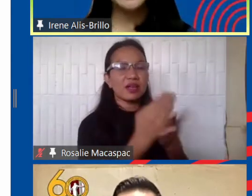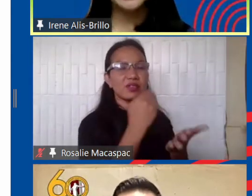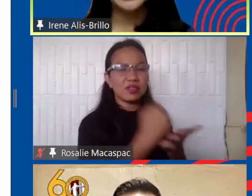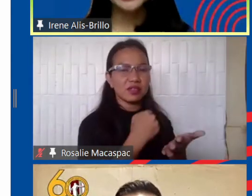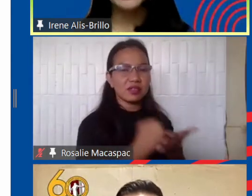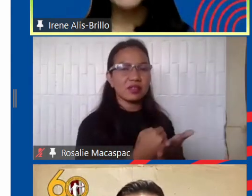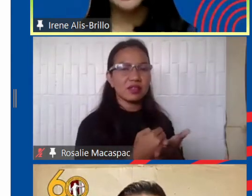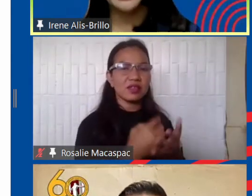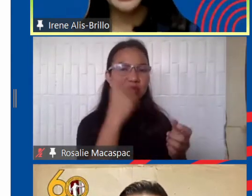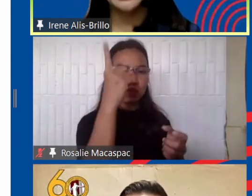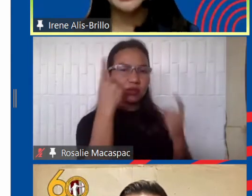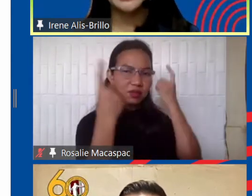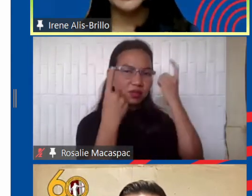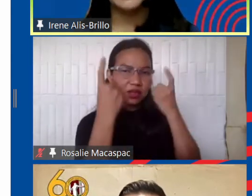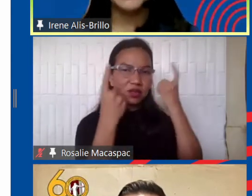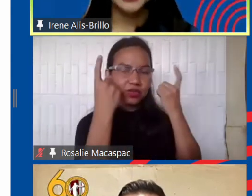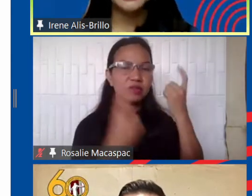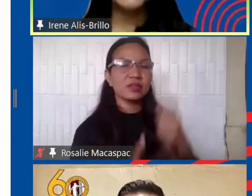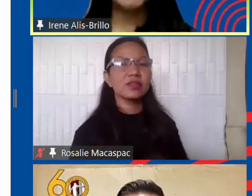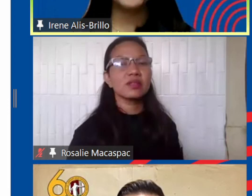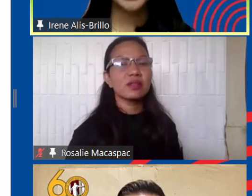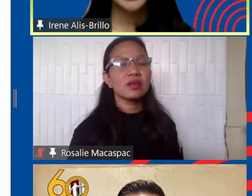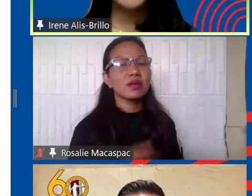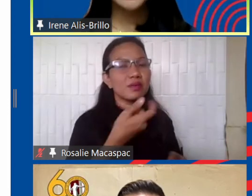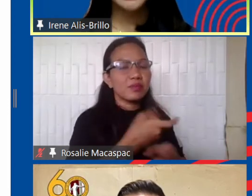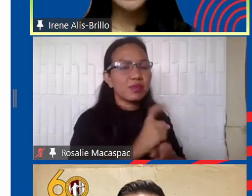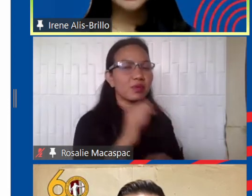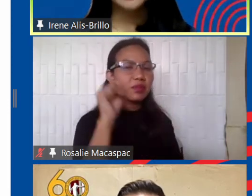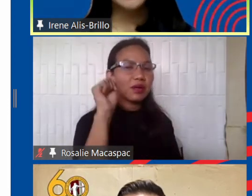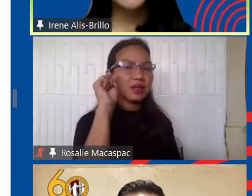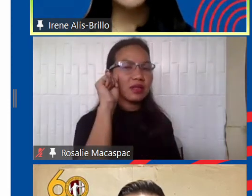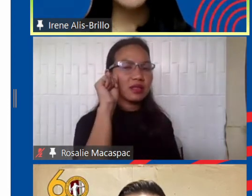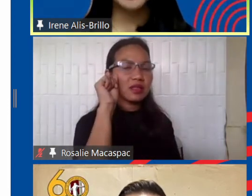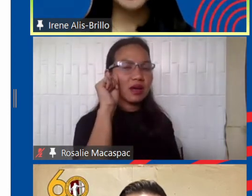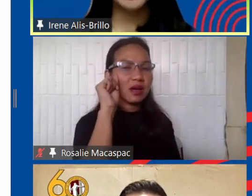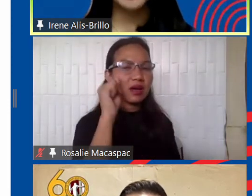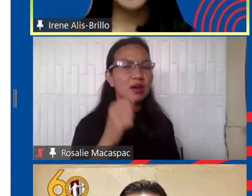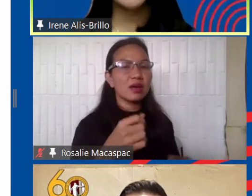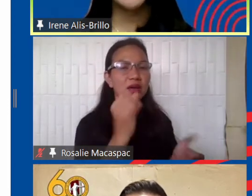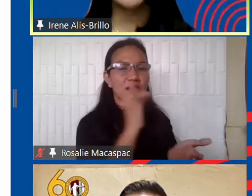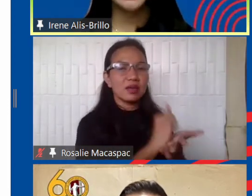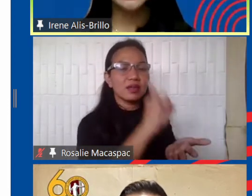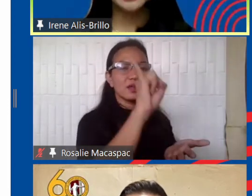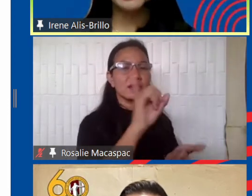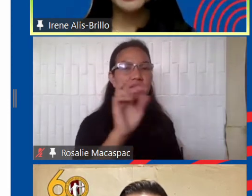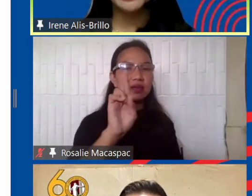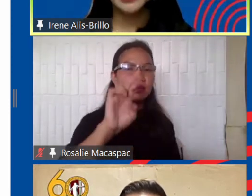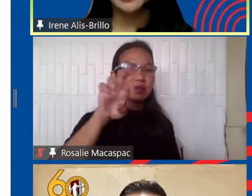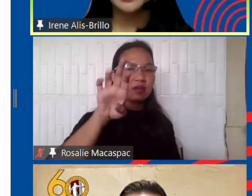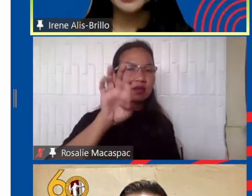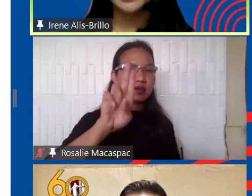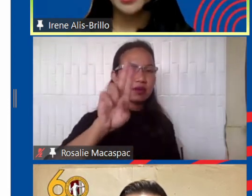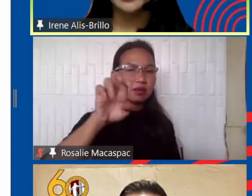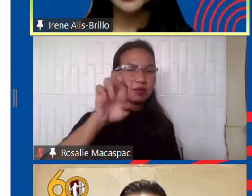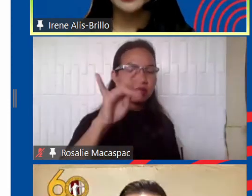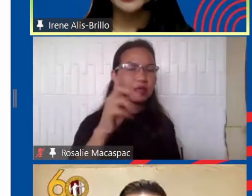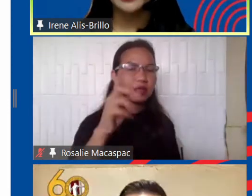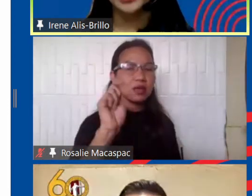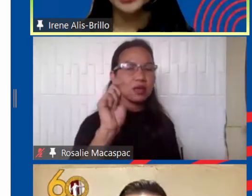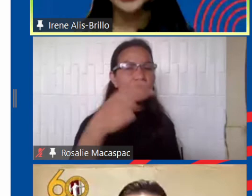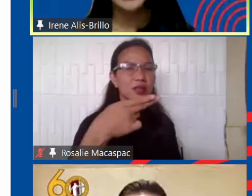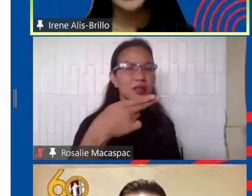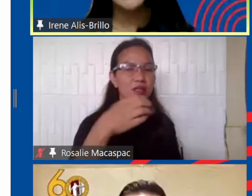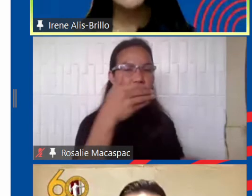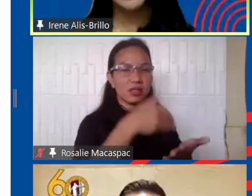Next question, sir, from Annalisa Frain. For institutional repository of research paper like thesis and